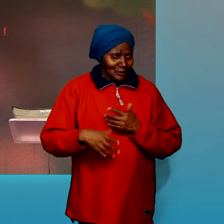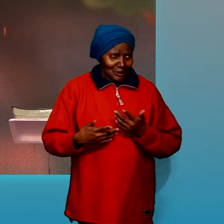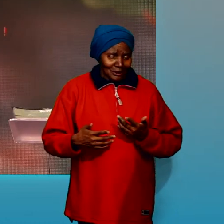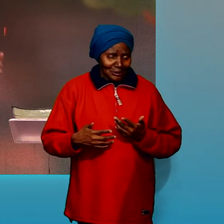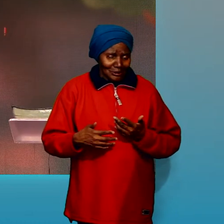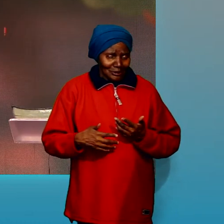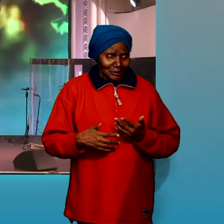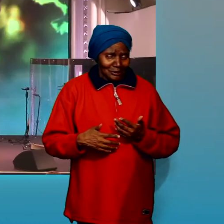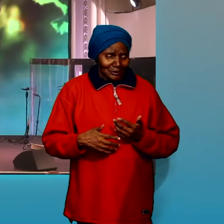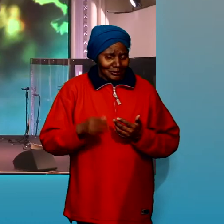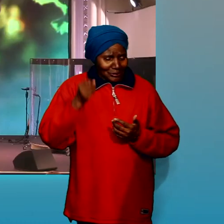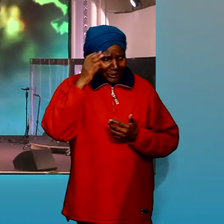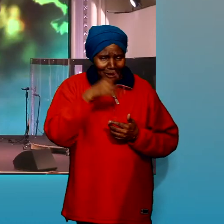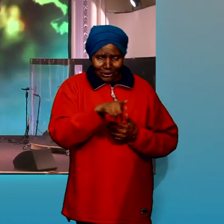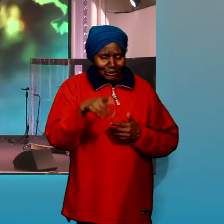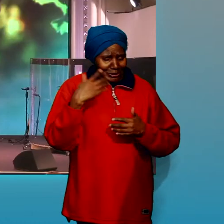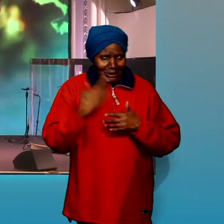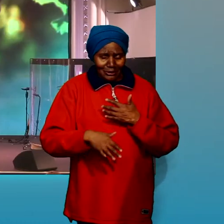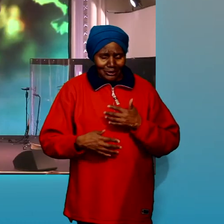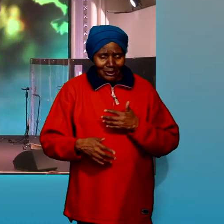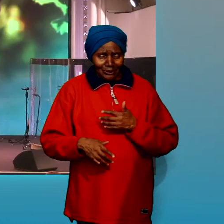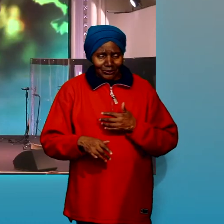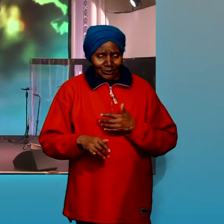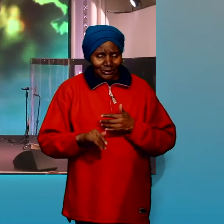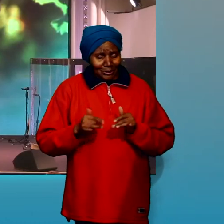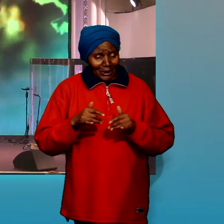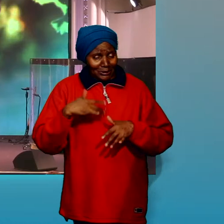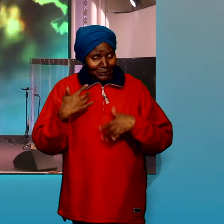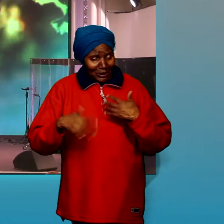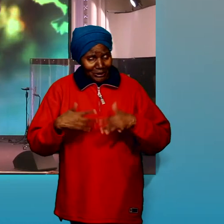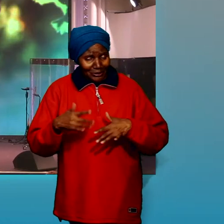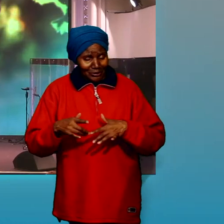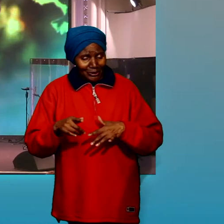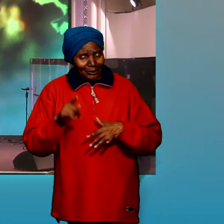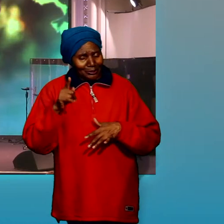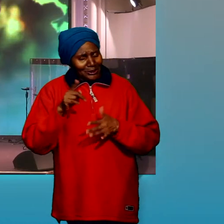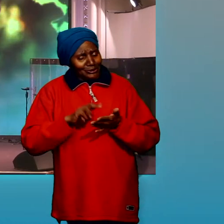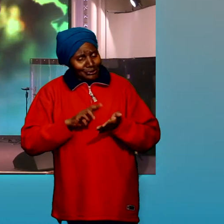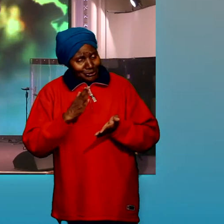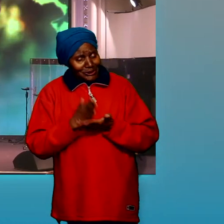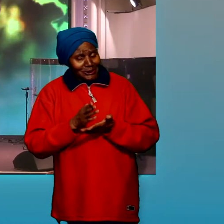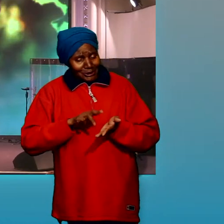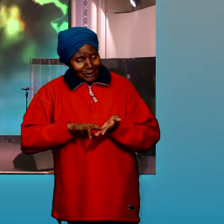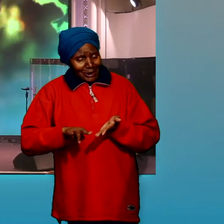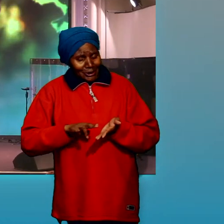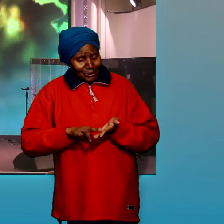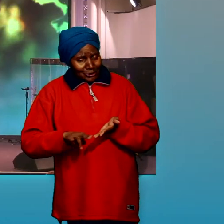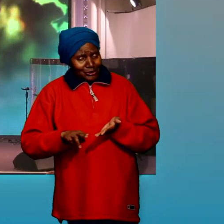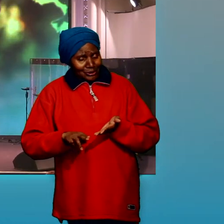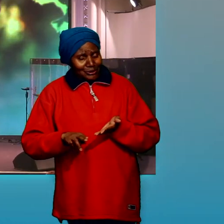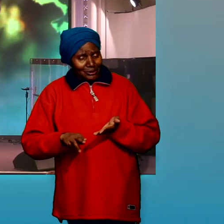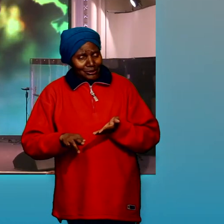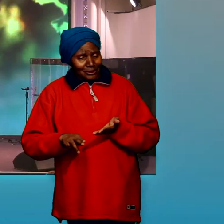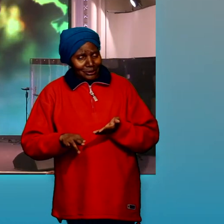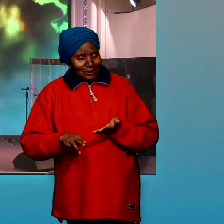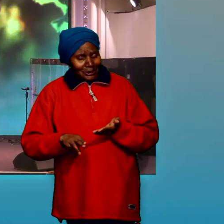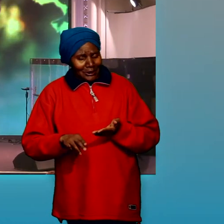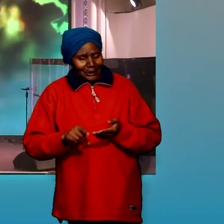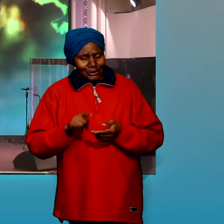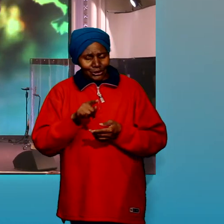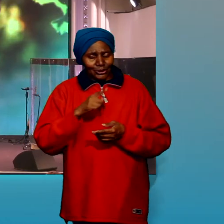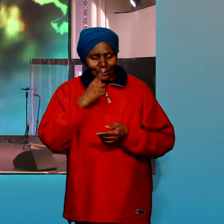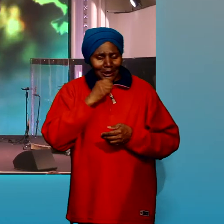painful in the natural is a process that will shape and mold and cultivate the most